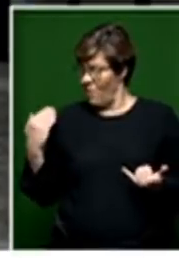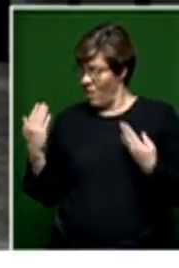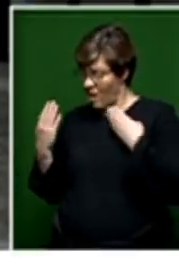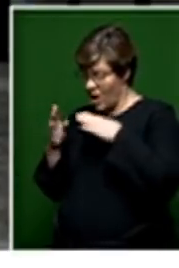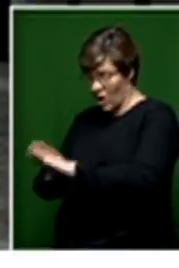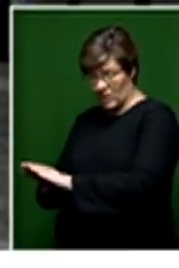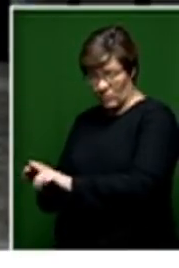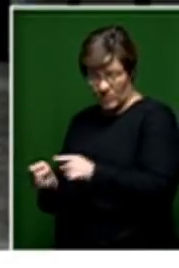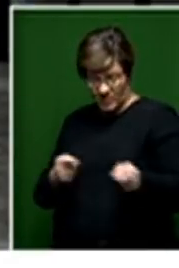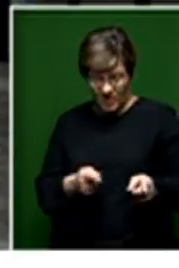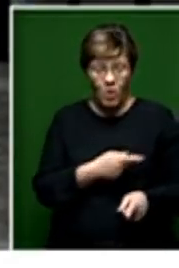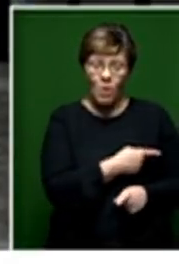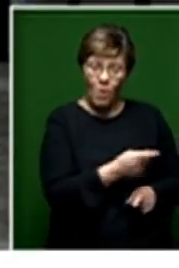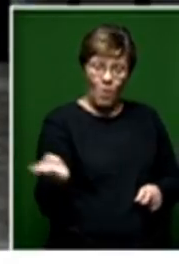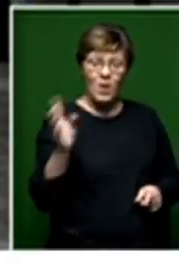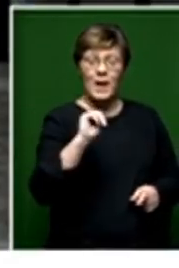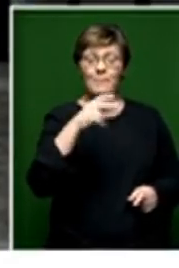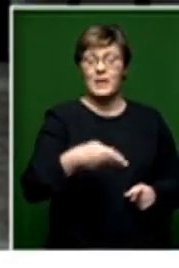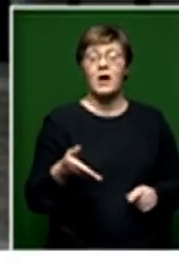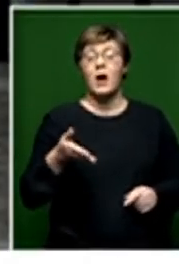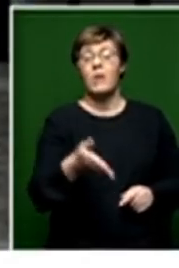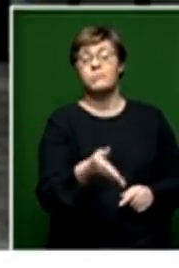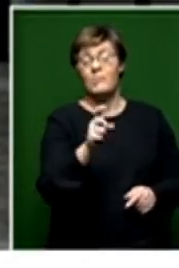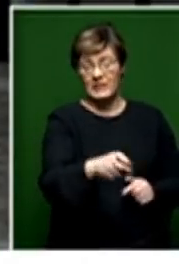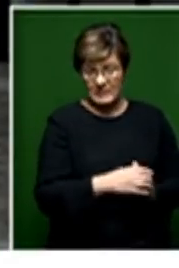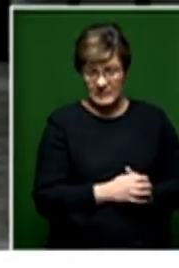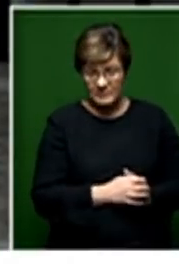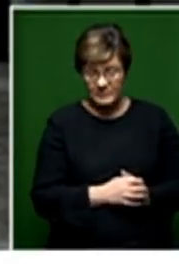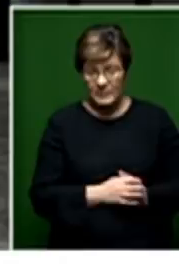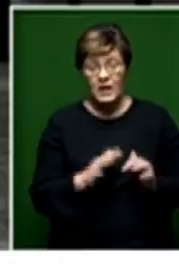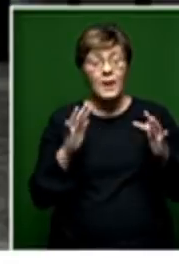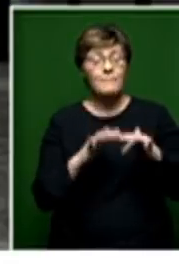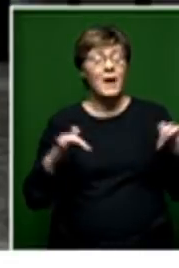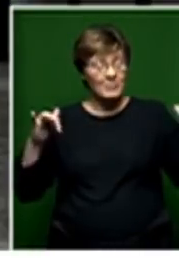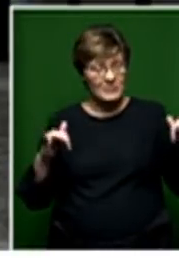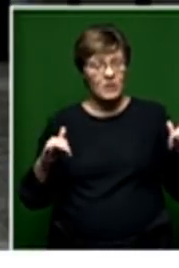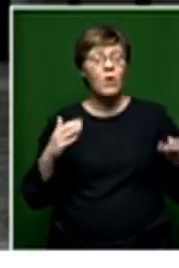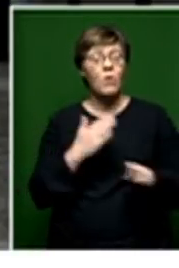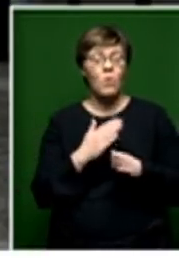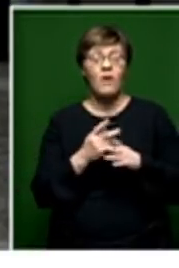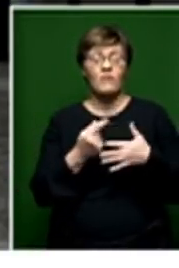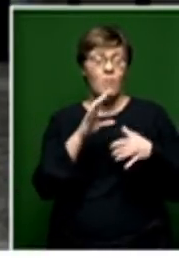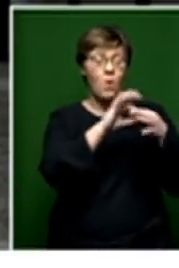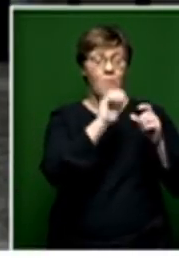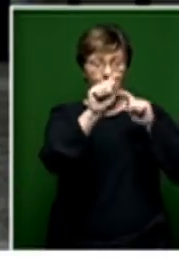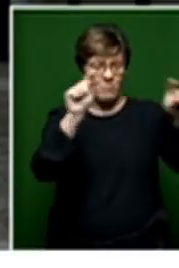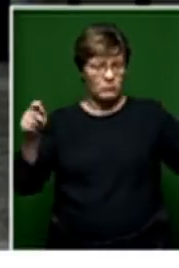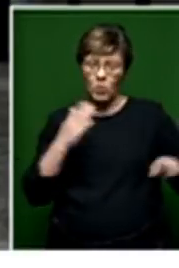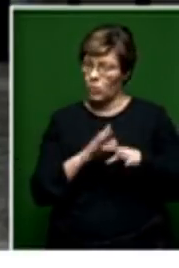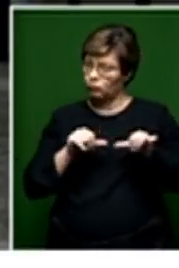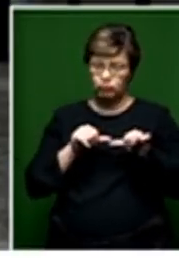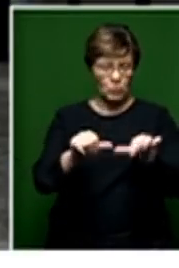that we would have all MPs on the premises. As you know, Parliament has also been operating virtually, doing a very good job of